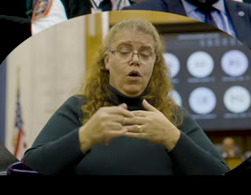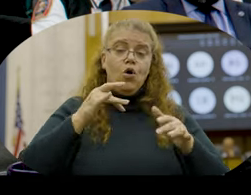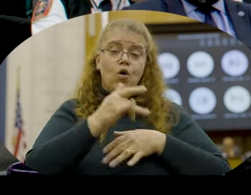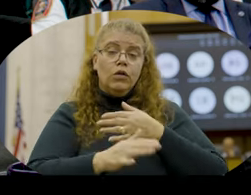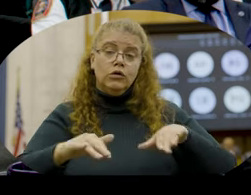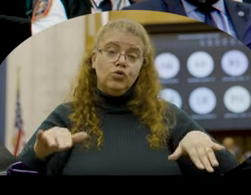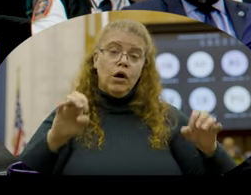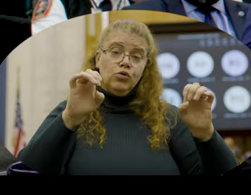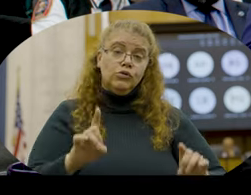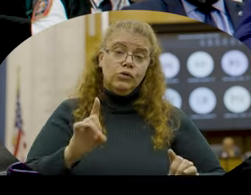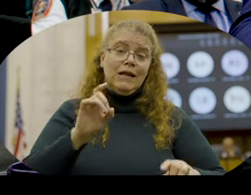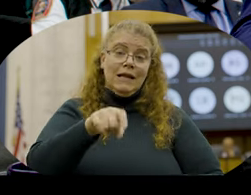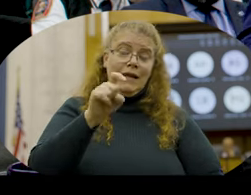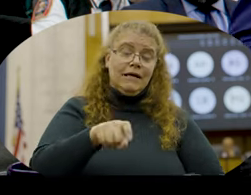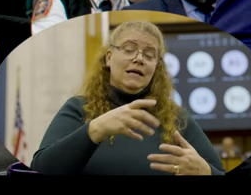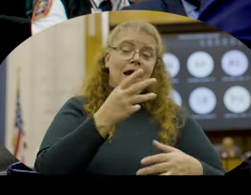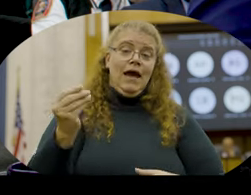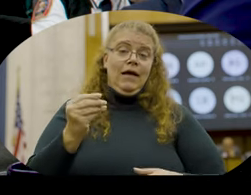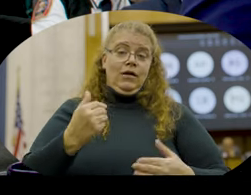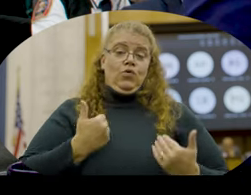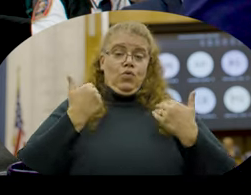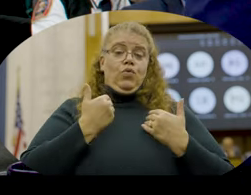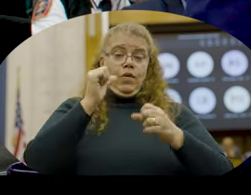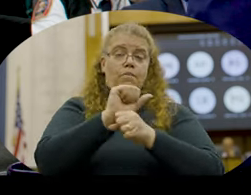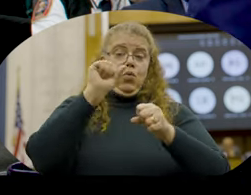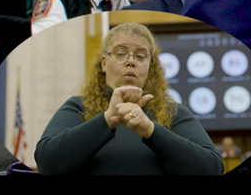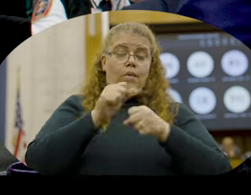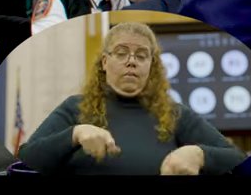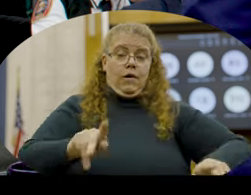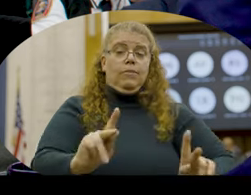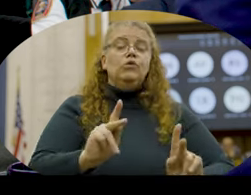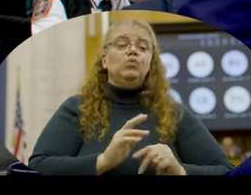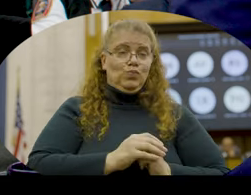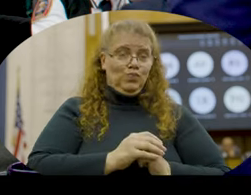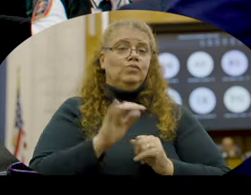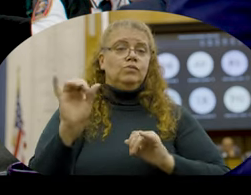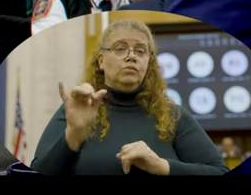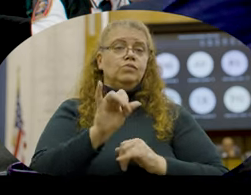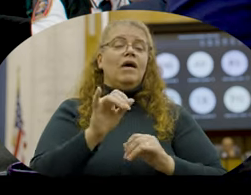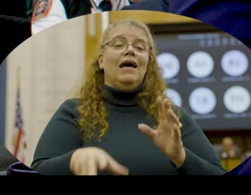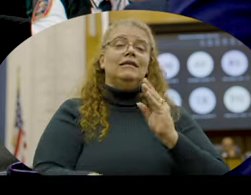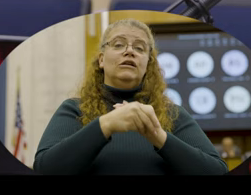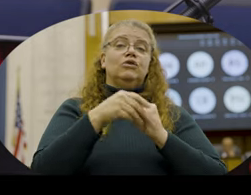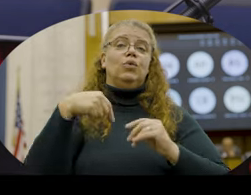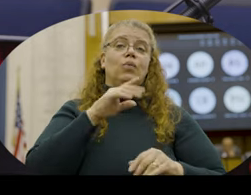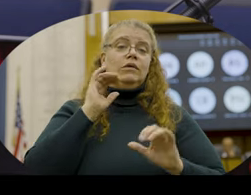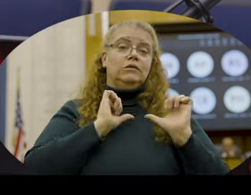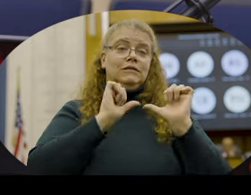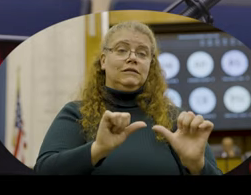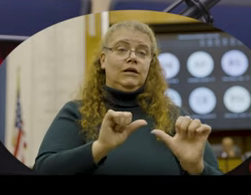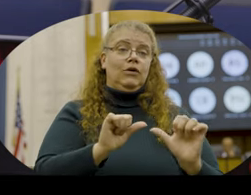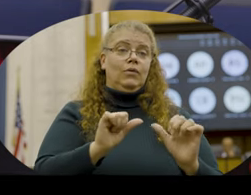most. Now more than ever, our children and their working parents need support and enhanced